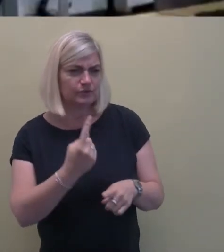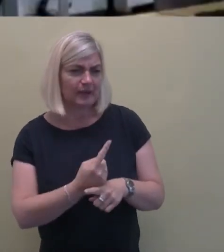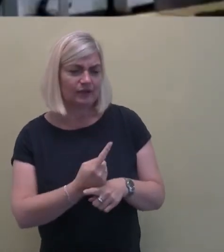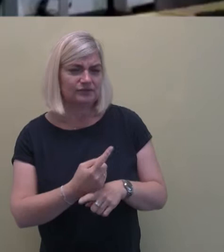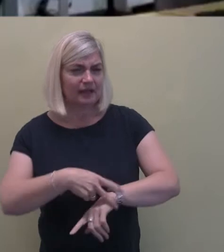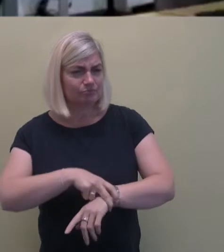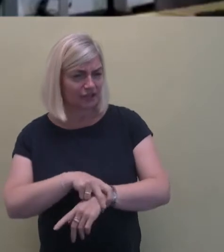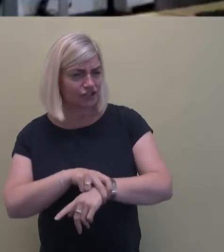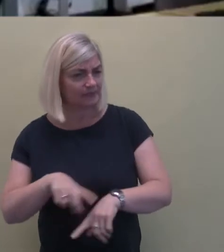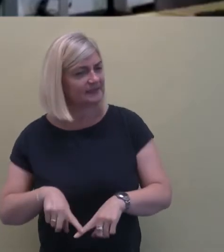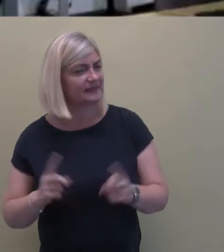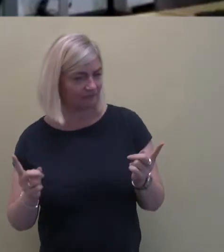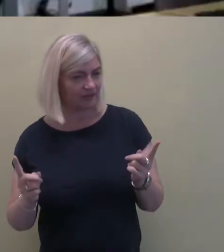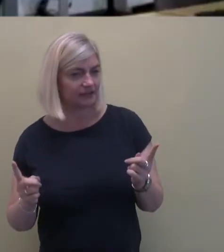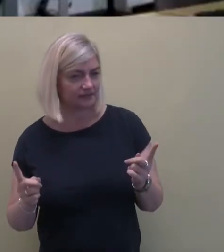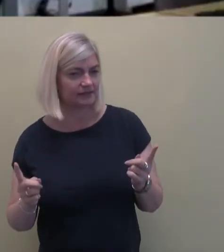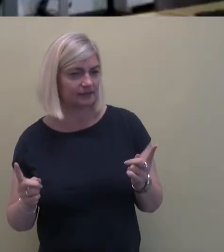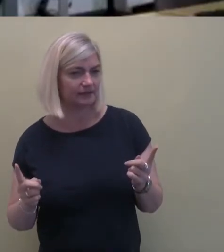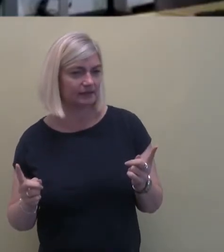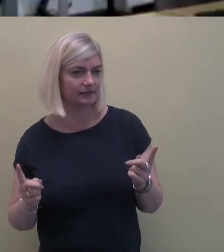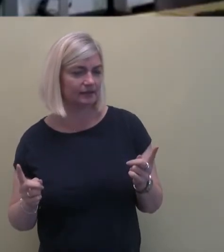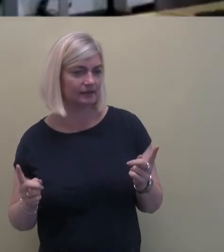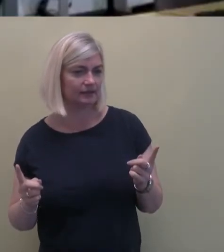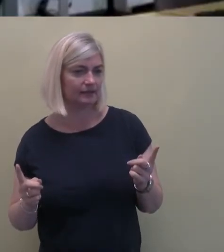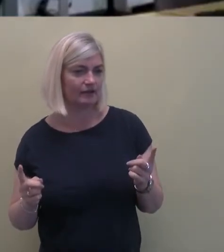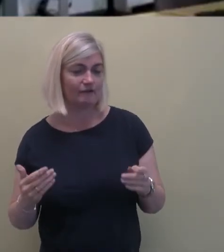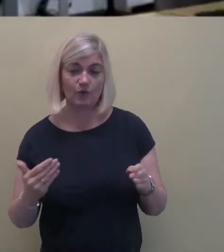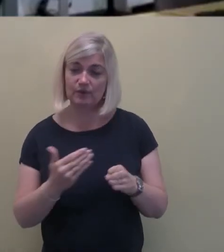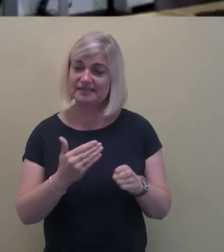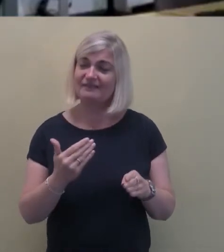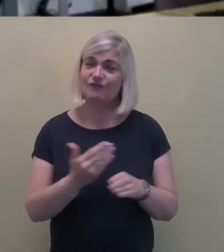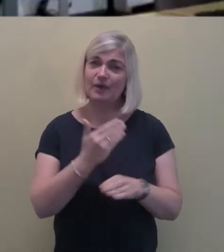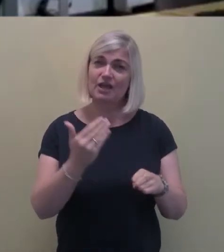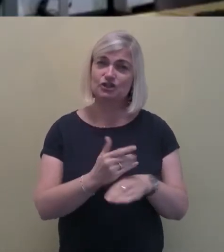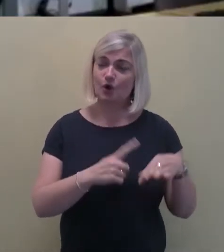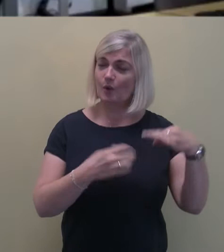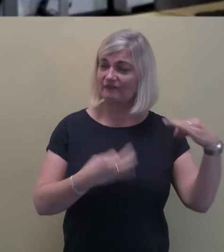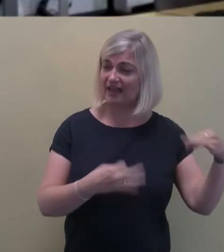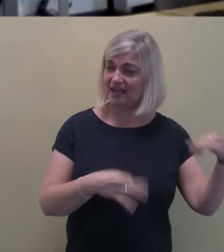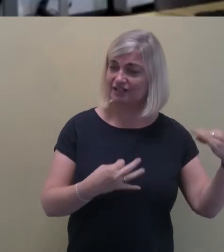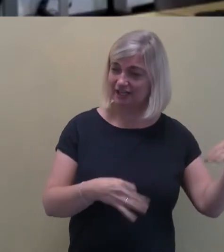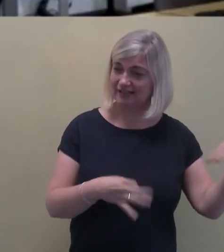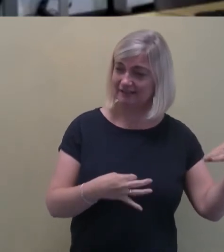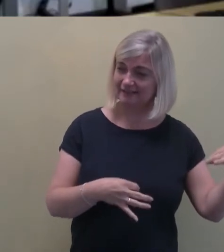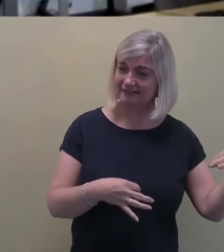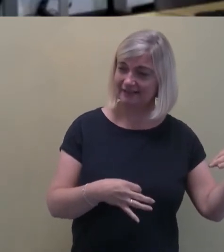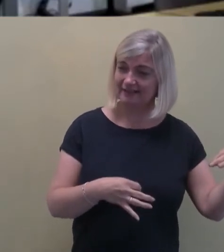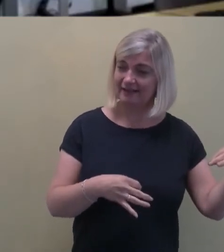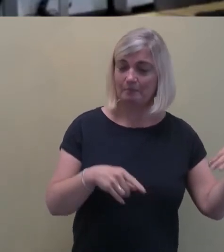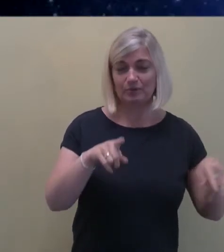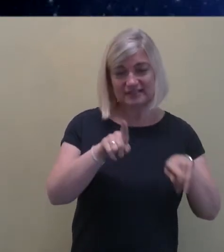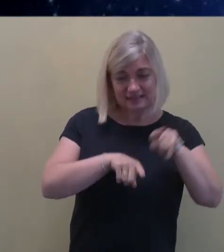Okay. Just moving forward, Mina, what sorts of facilities have we got available for students at the